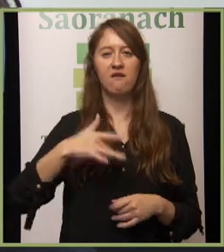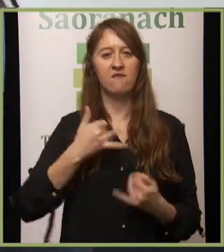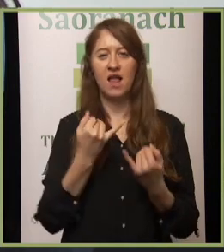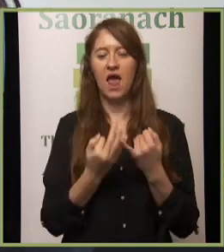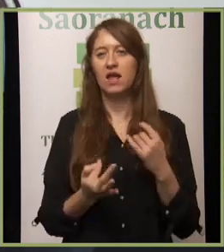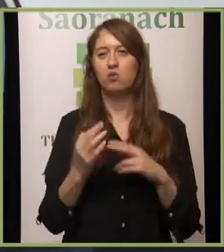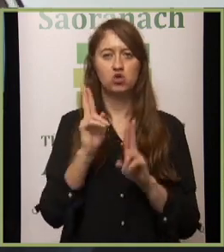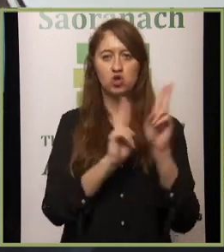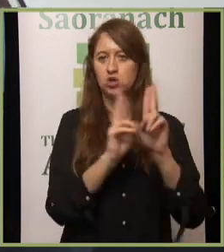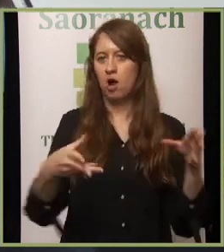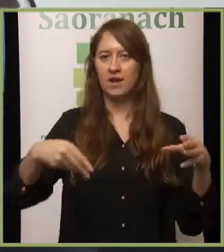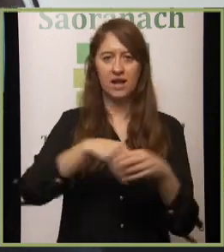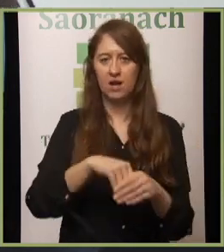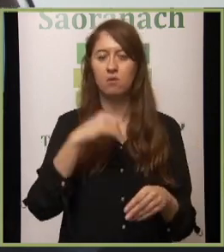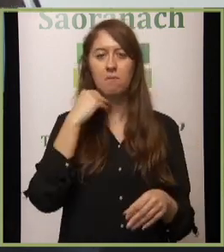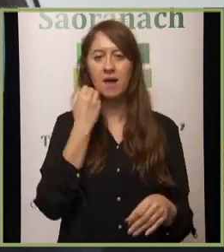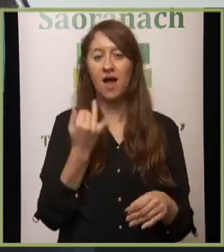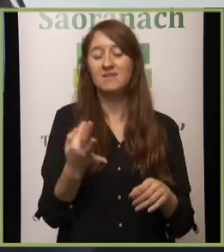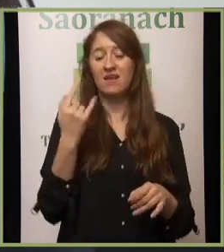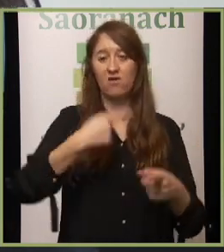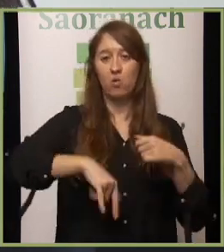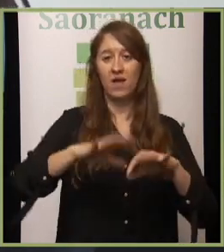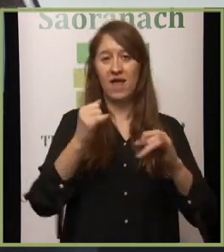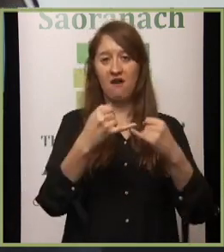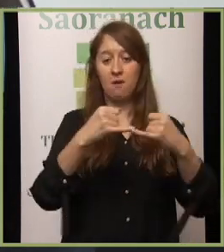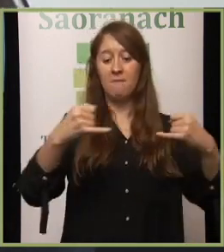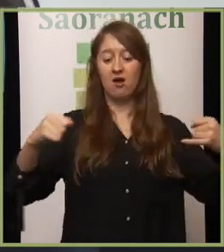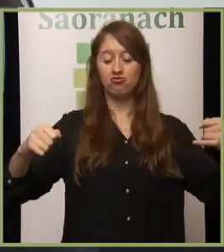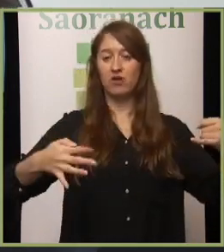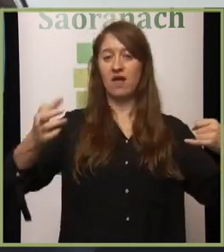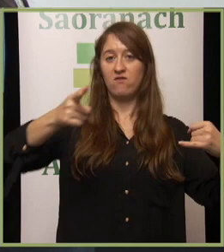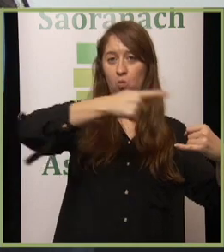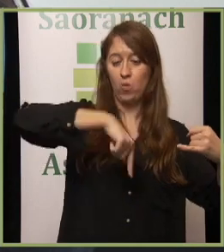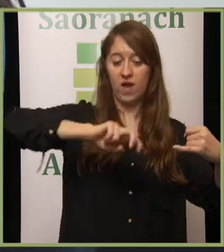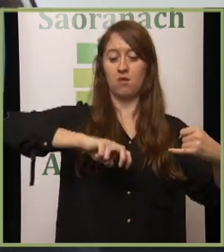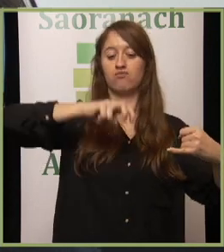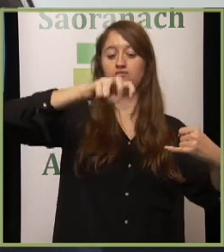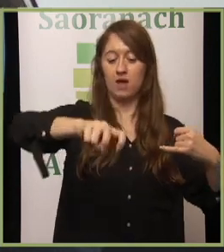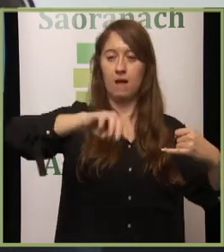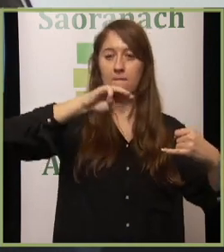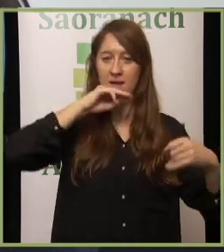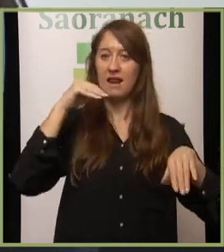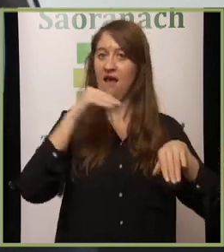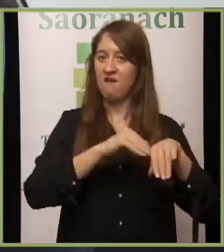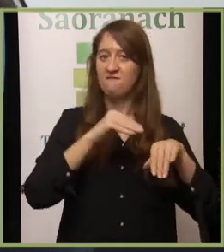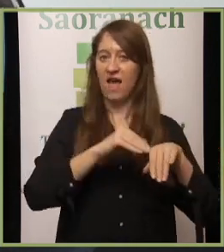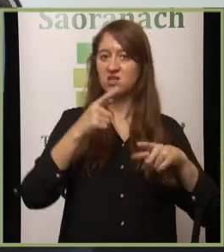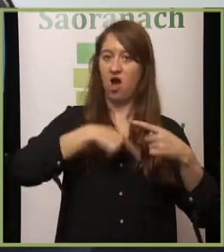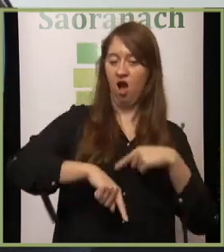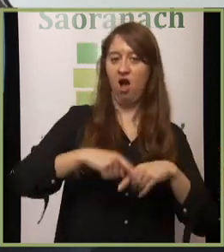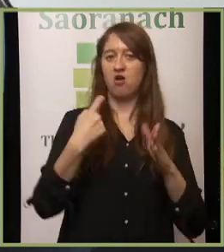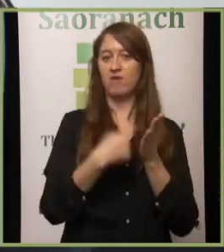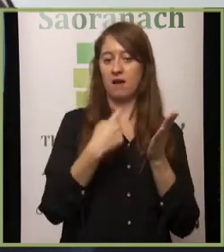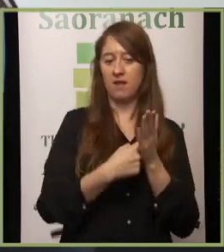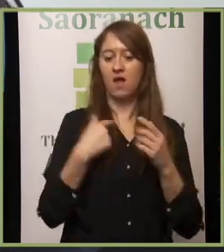our boundaries affects the integrity of the rest of the set of recommendations. And that is my feeling on it, and I'm saying that as